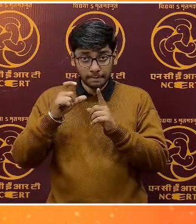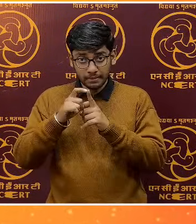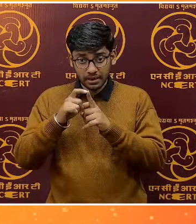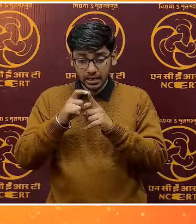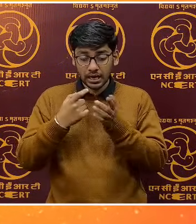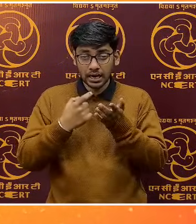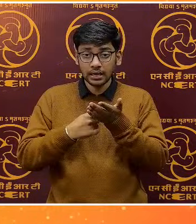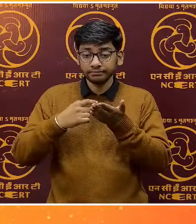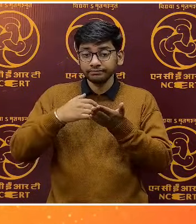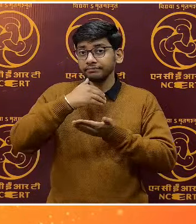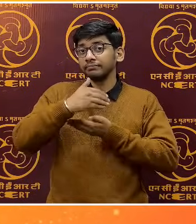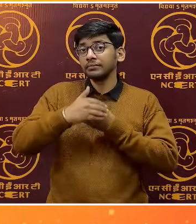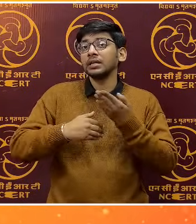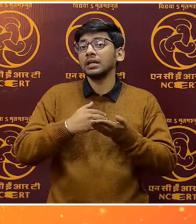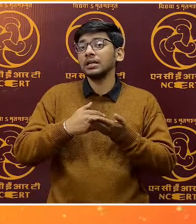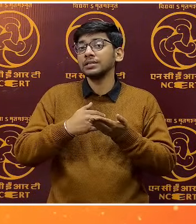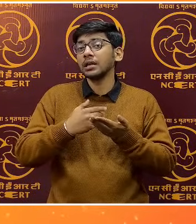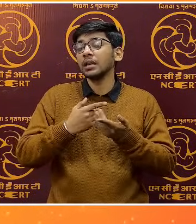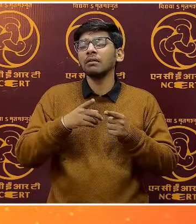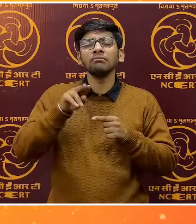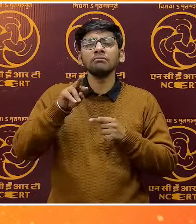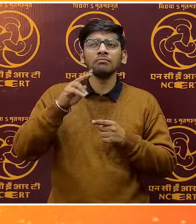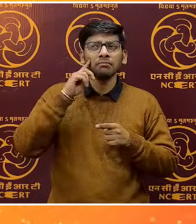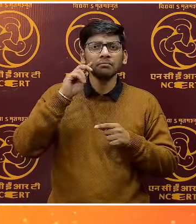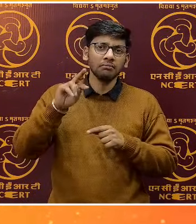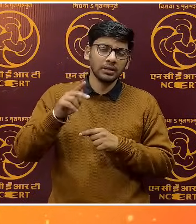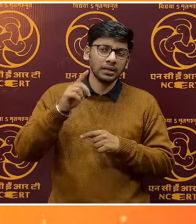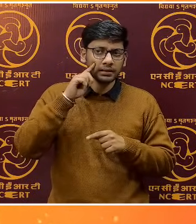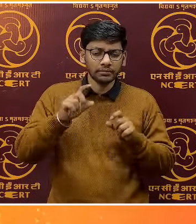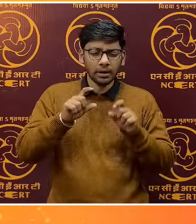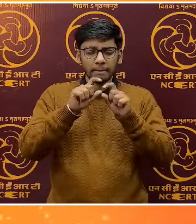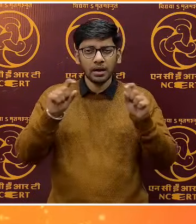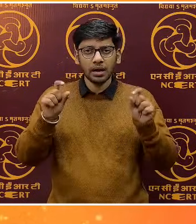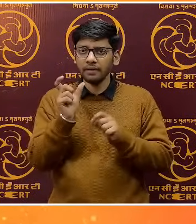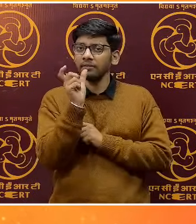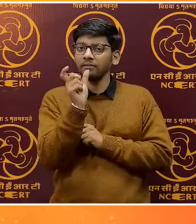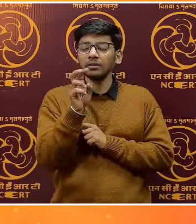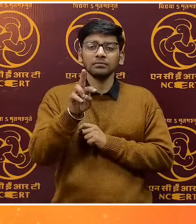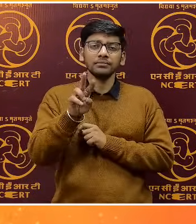say that these are our blood relations, right? Can you define this term, blood